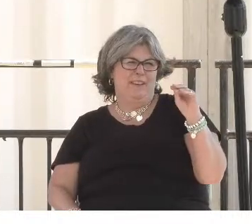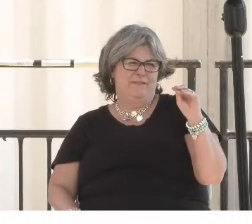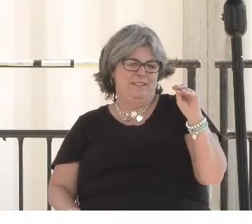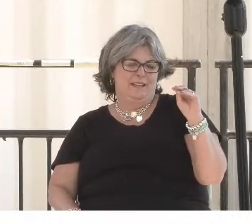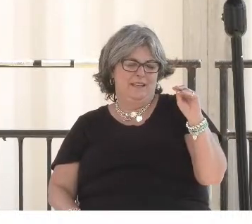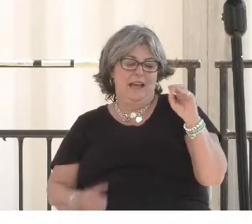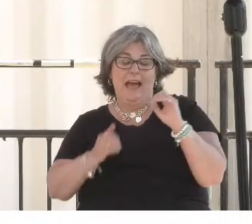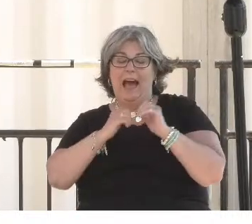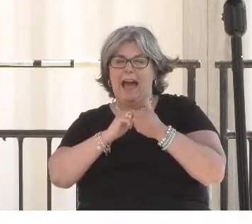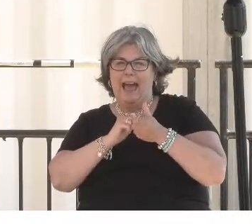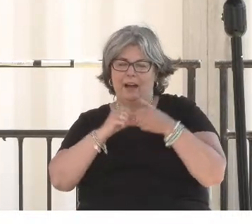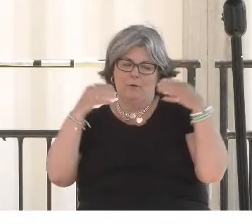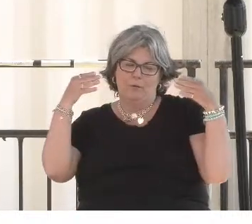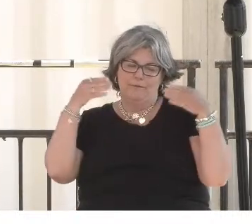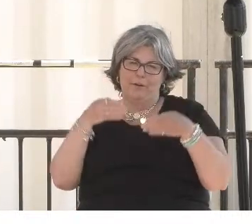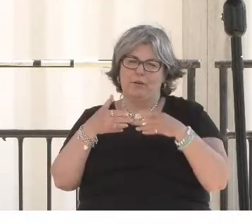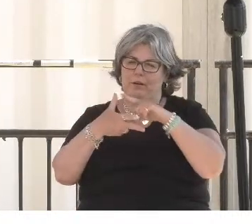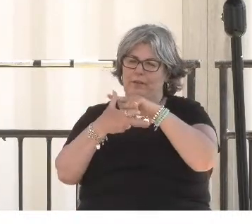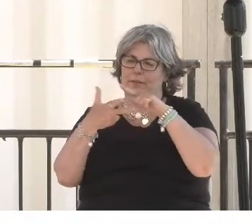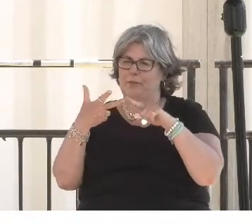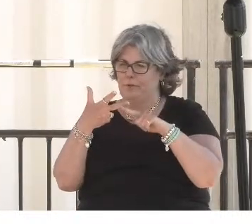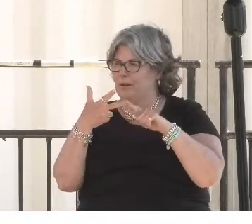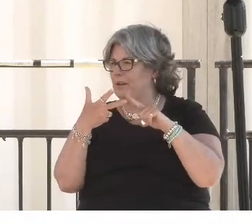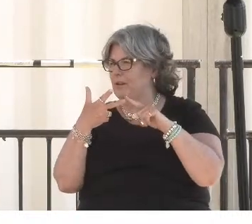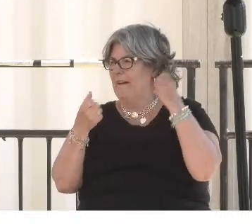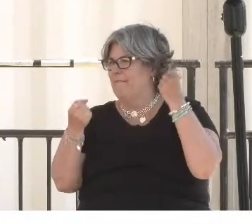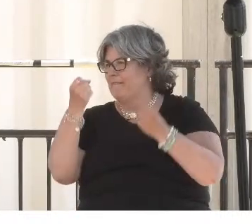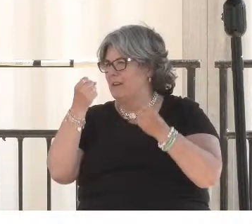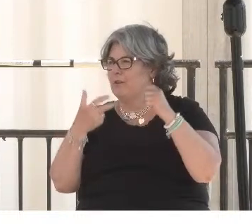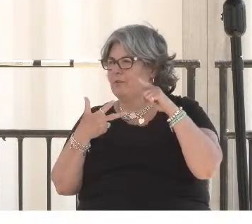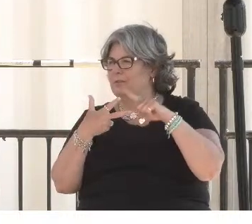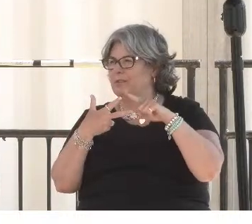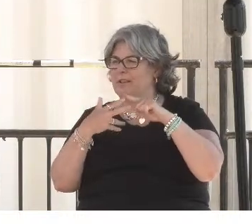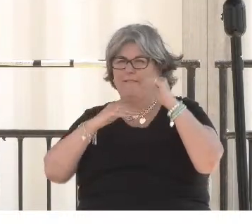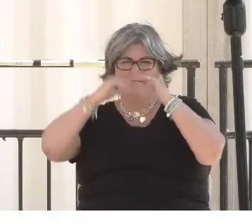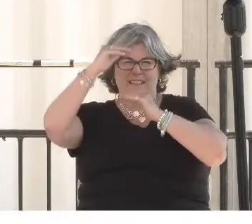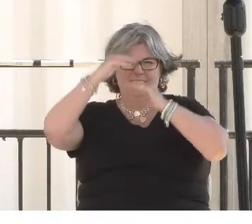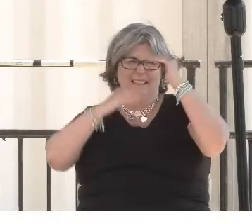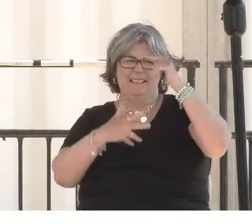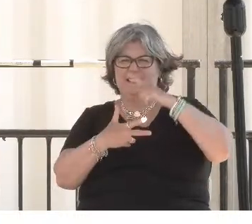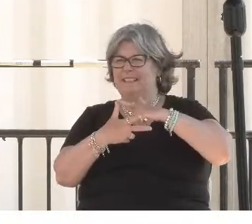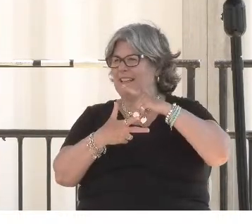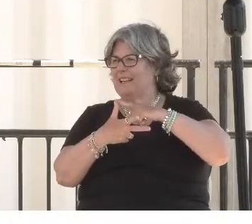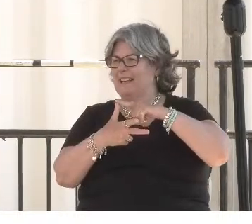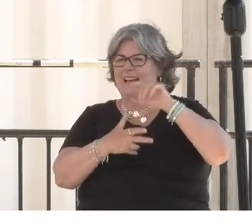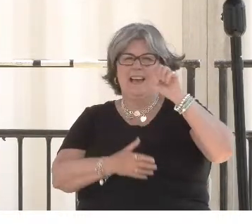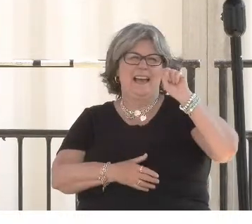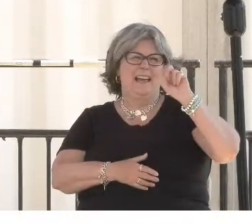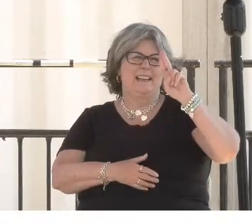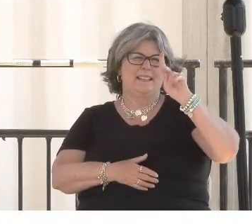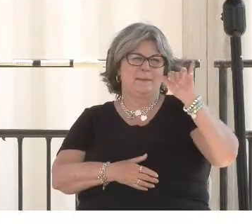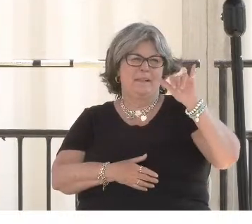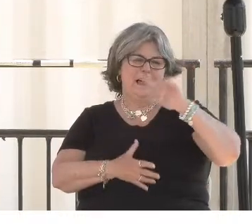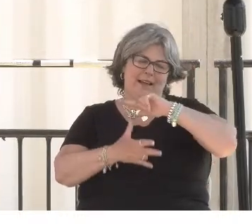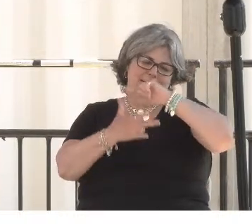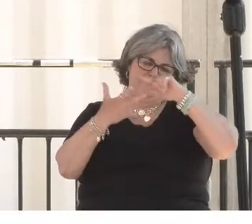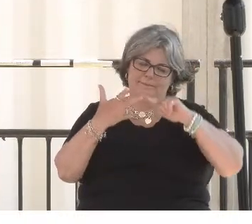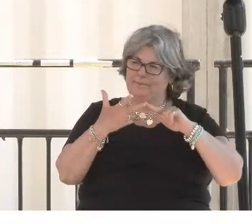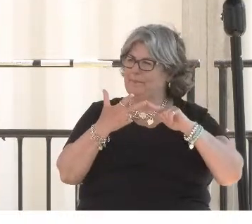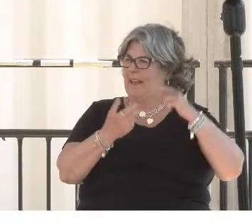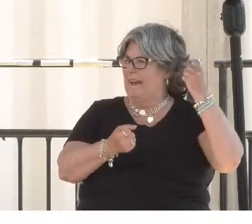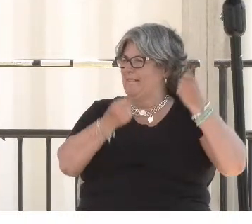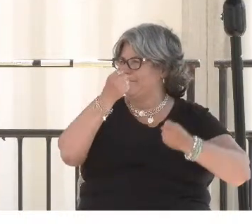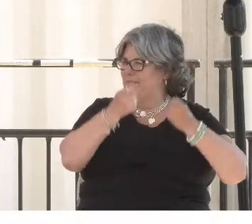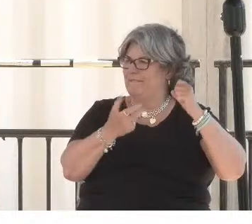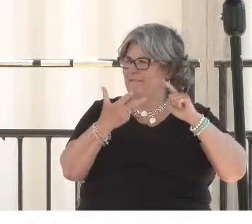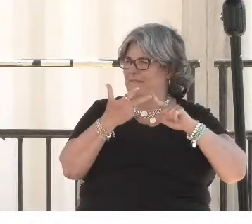to do that, we're focusing on 3 areas. We're focused on vehicles, our facilities, as well as our supply chain. And vehicles being